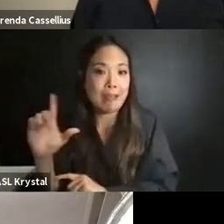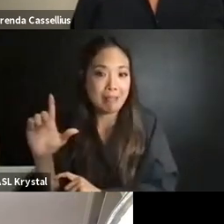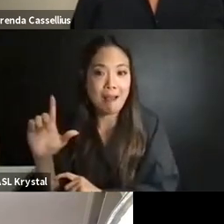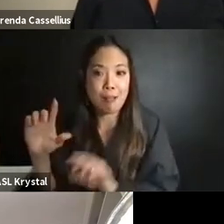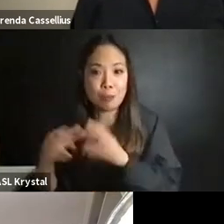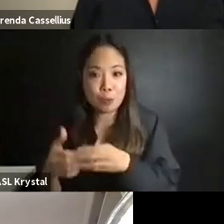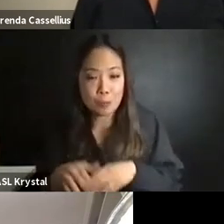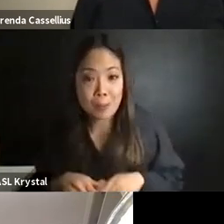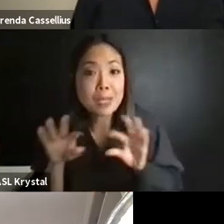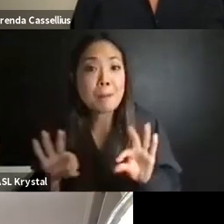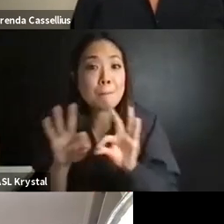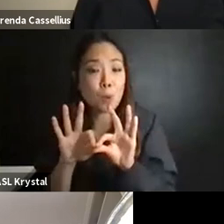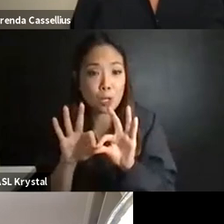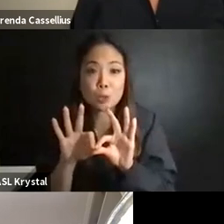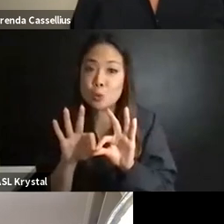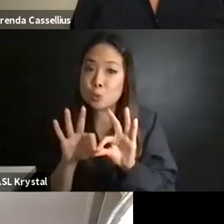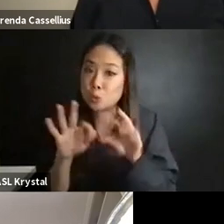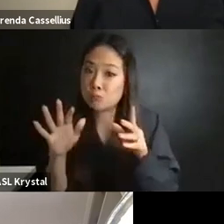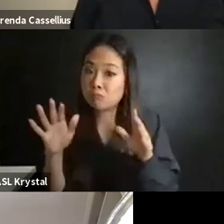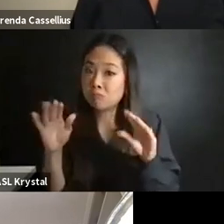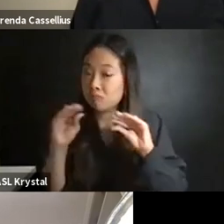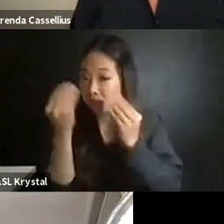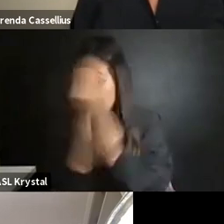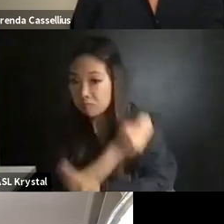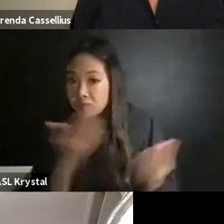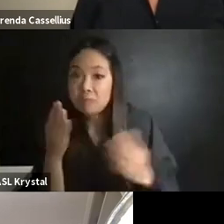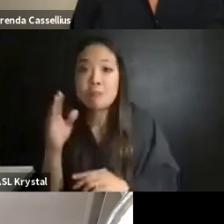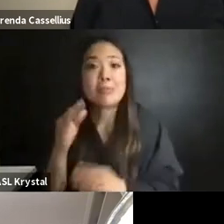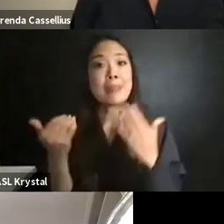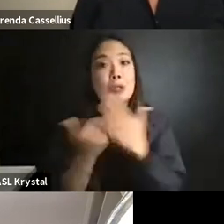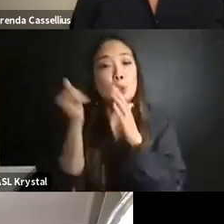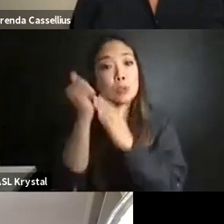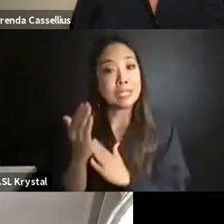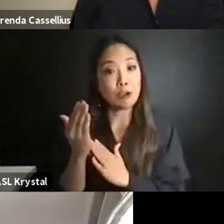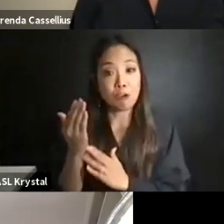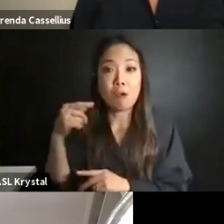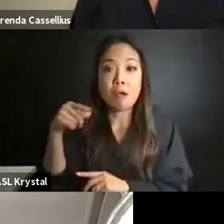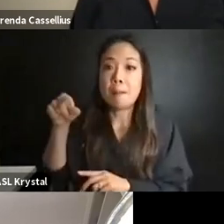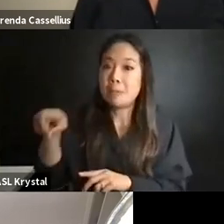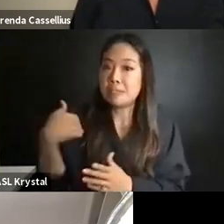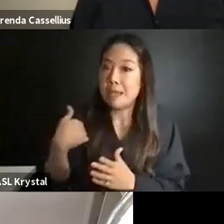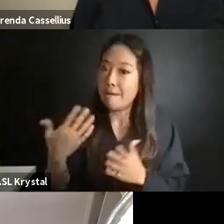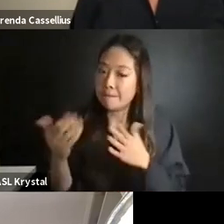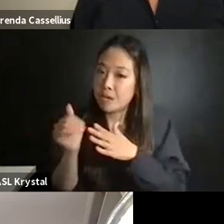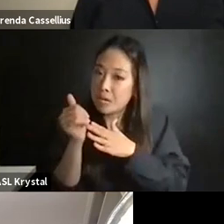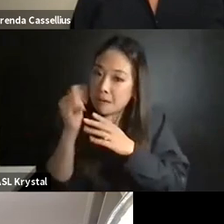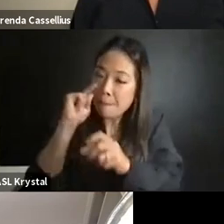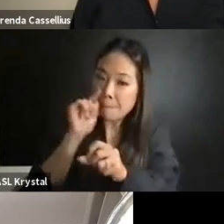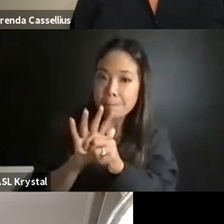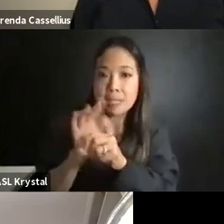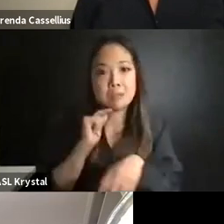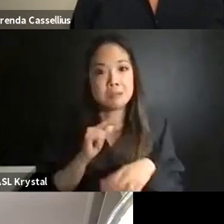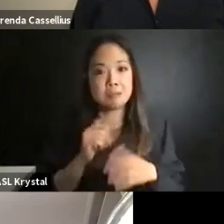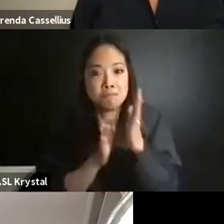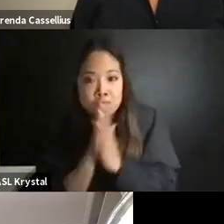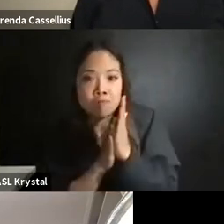the message that the new leader of oel must have the vision the commitment and the managerial skill to lead bps and